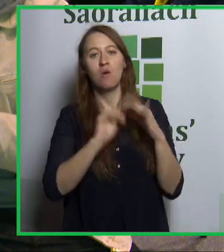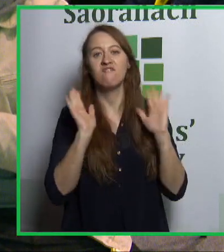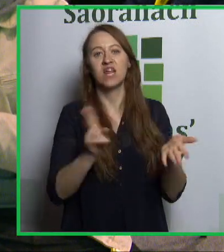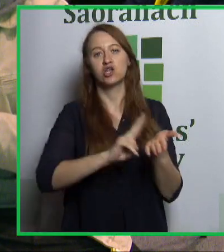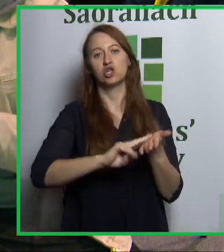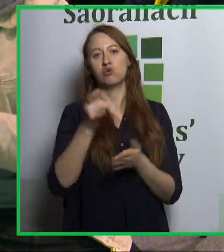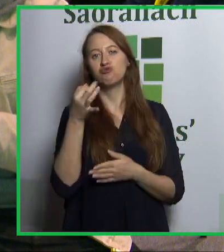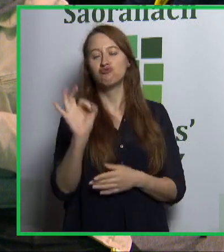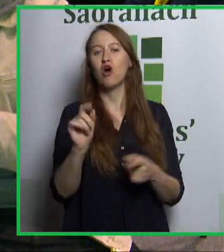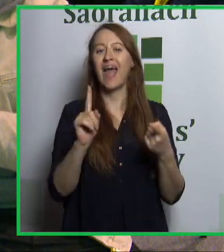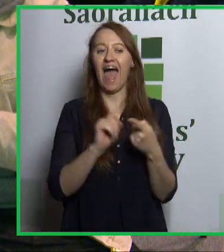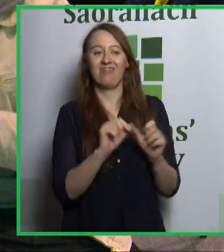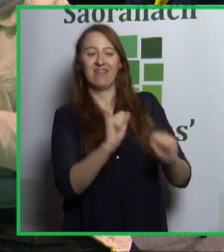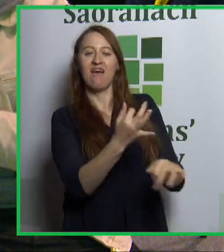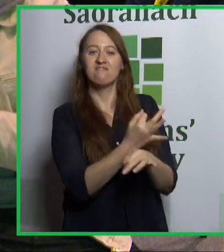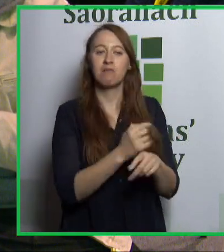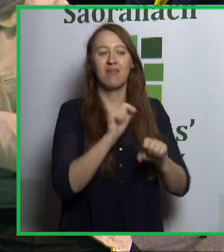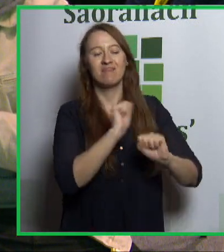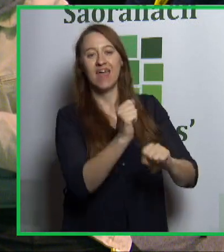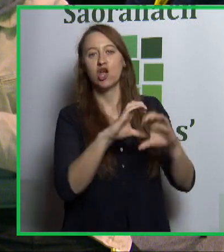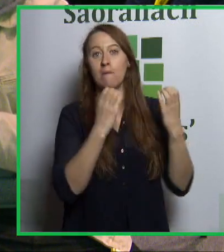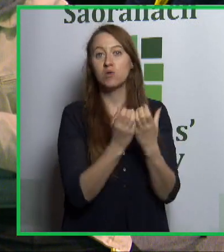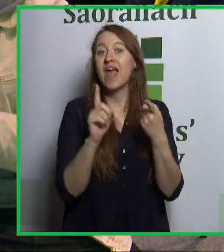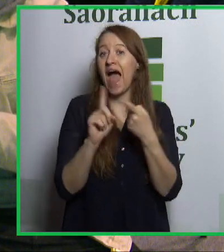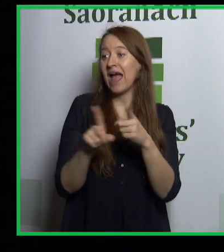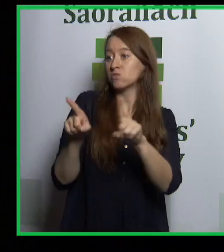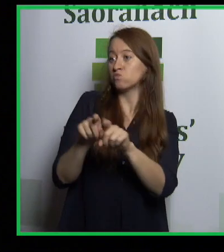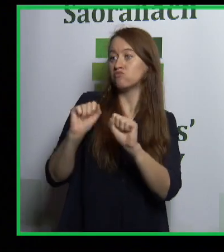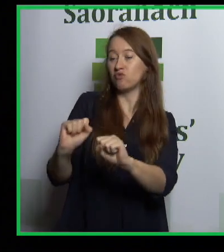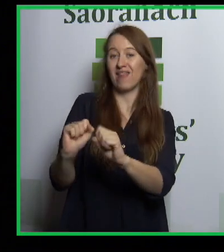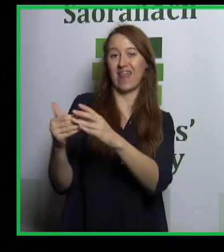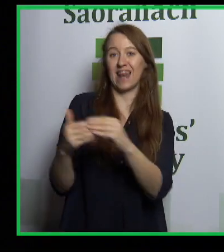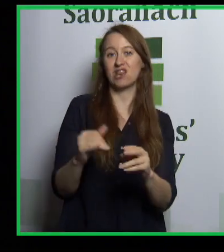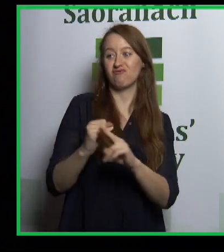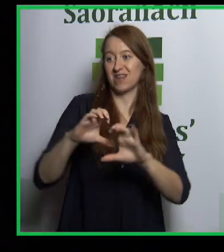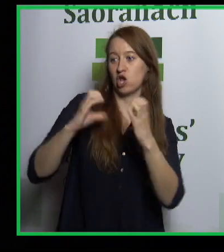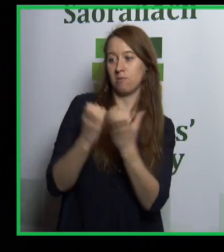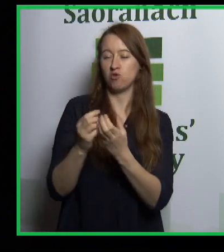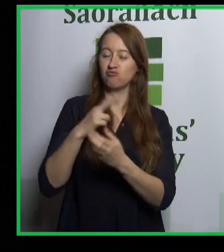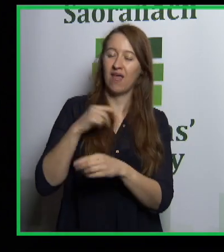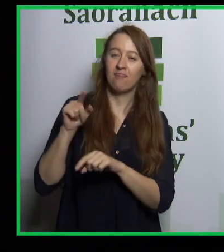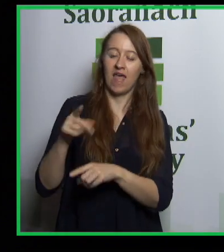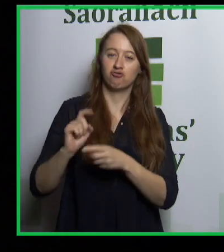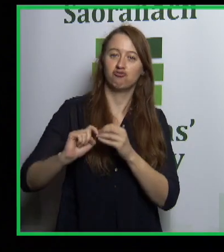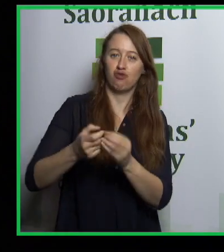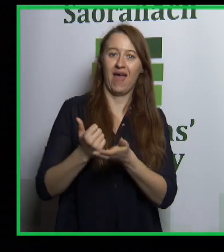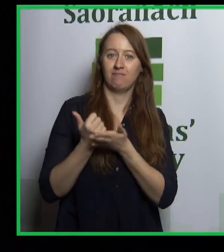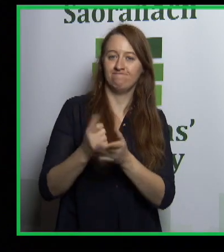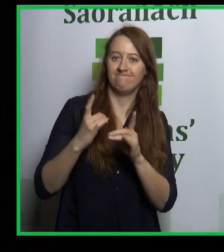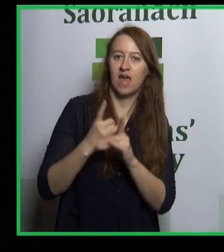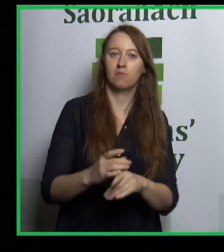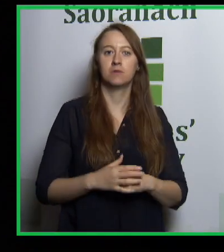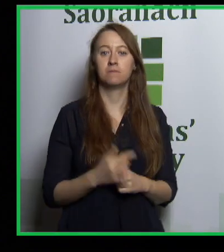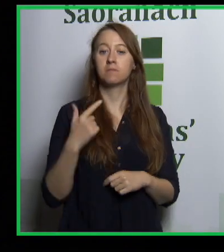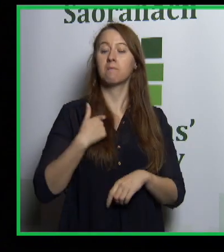and also the leaders in those communities who are really, really trying to help. I spent over 10 years of my